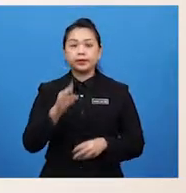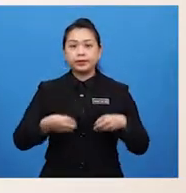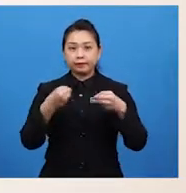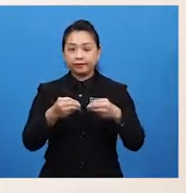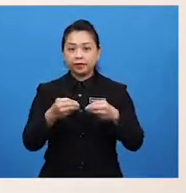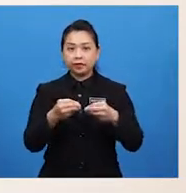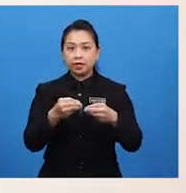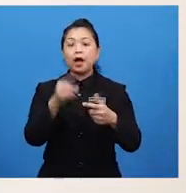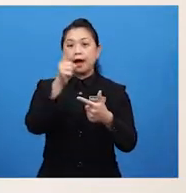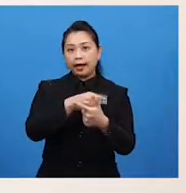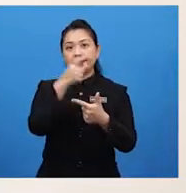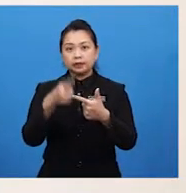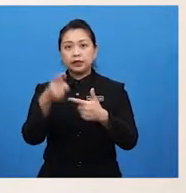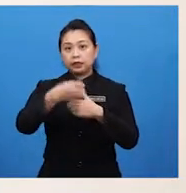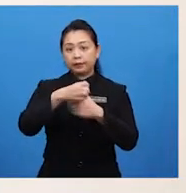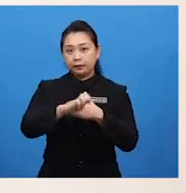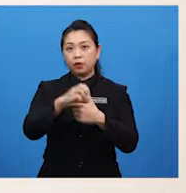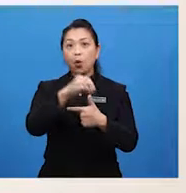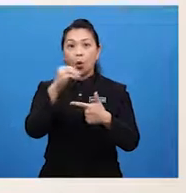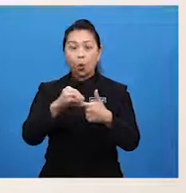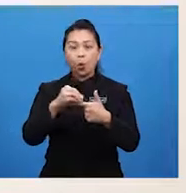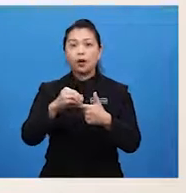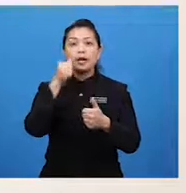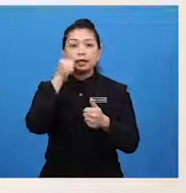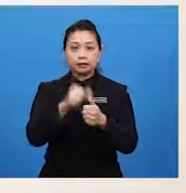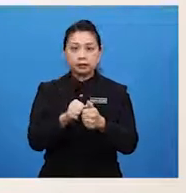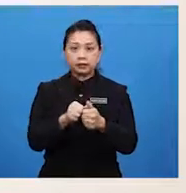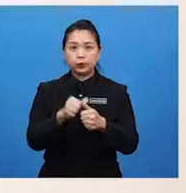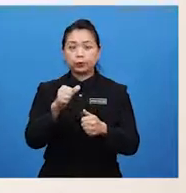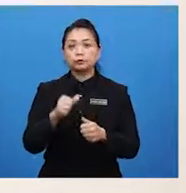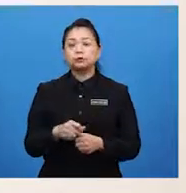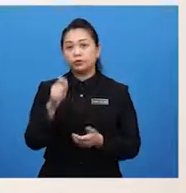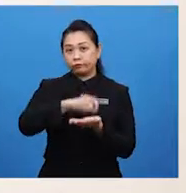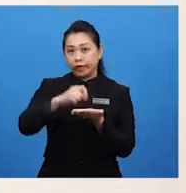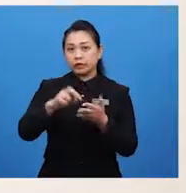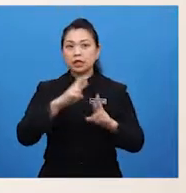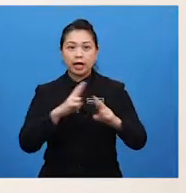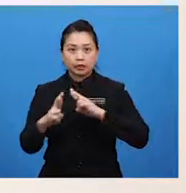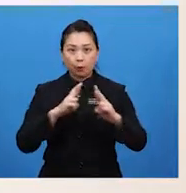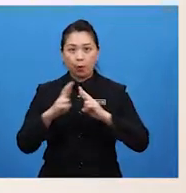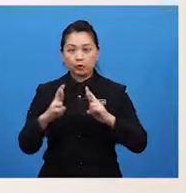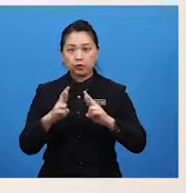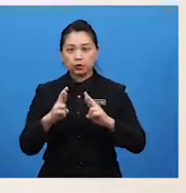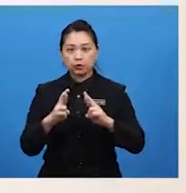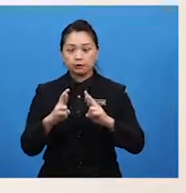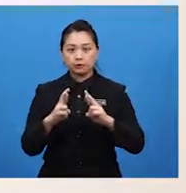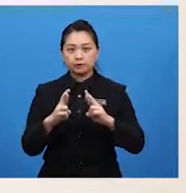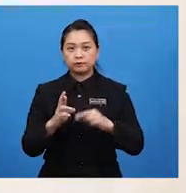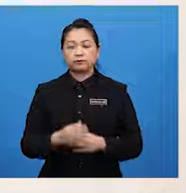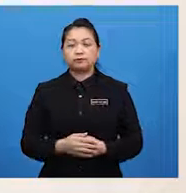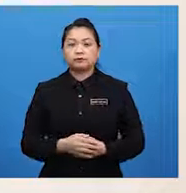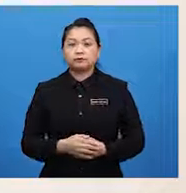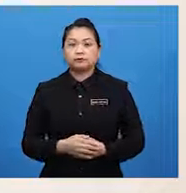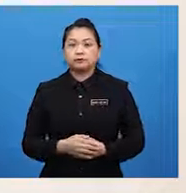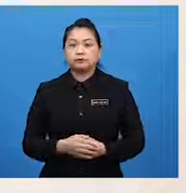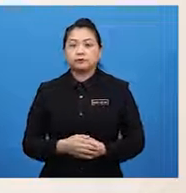email or a letter to which you have to write a response. The first step is